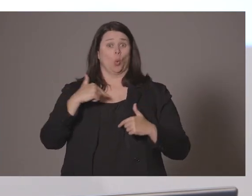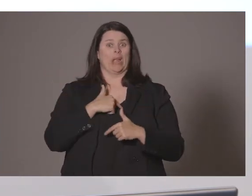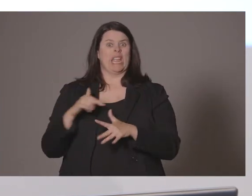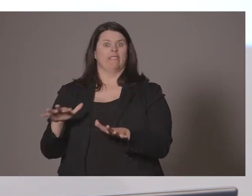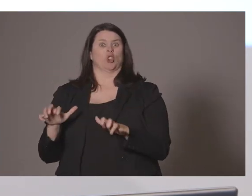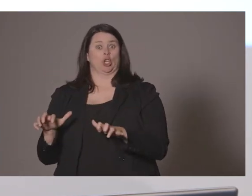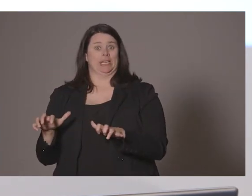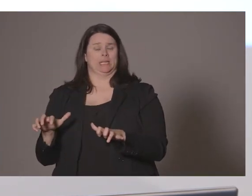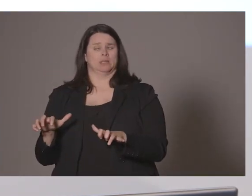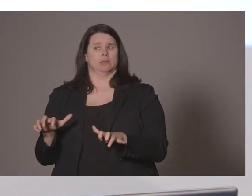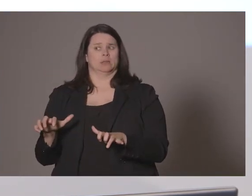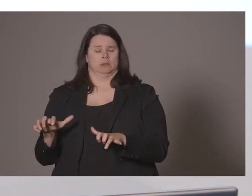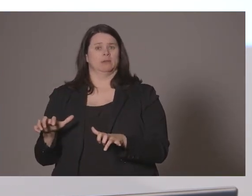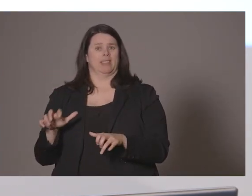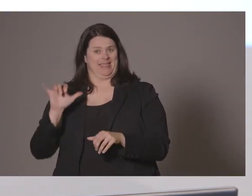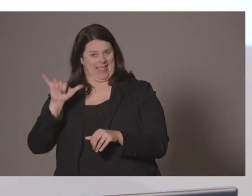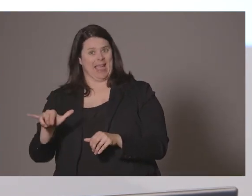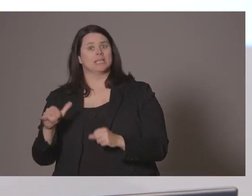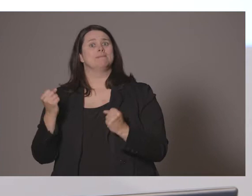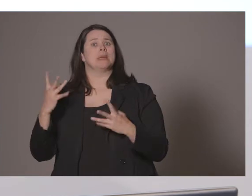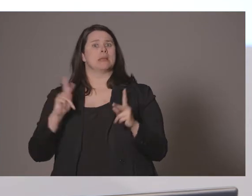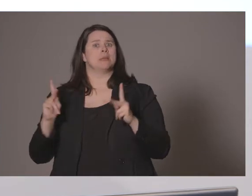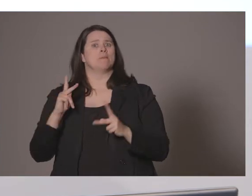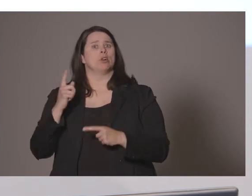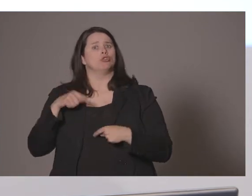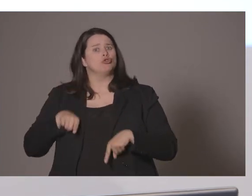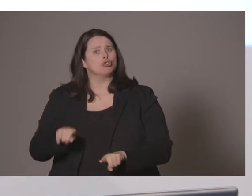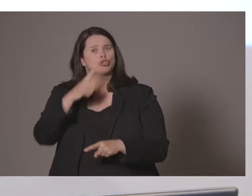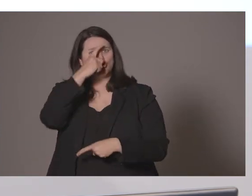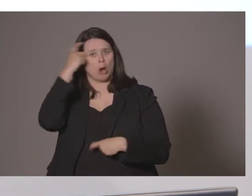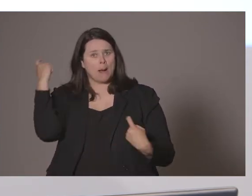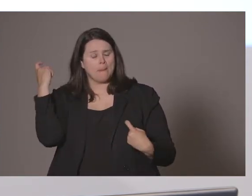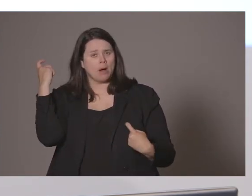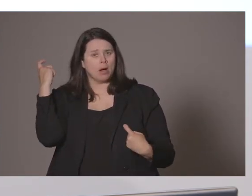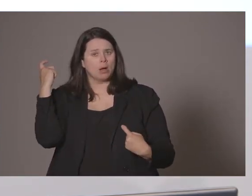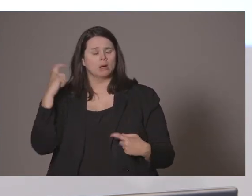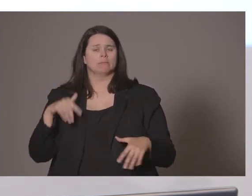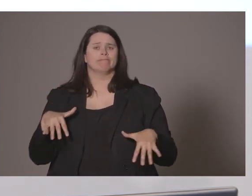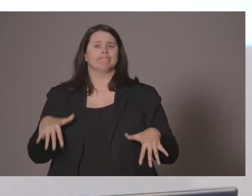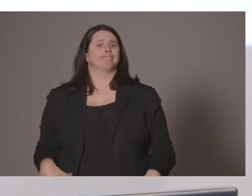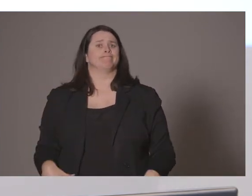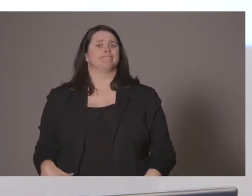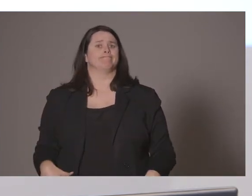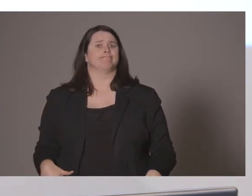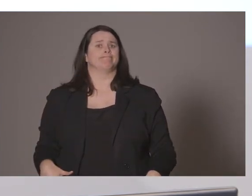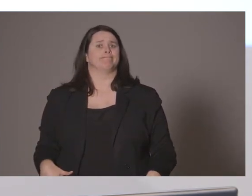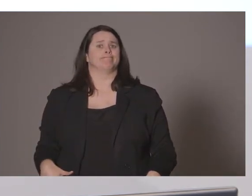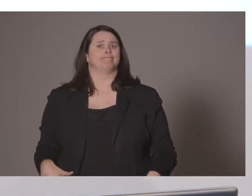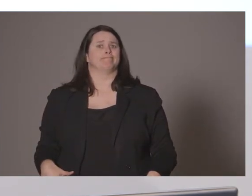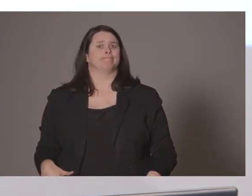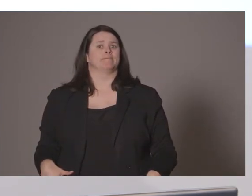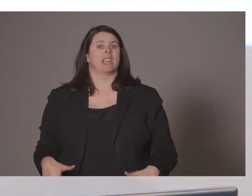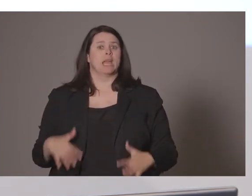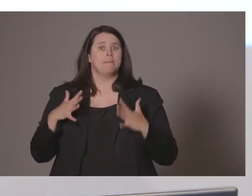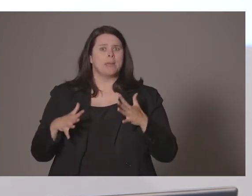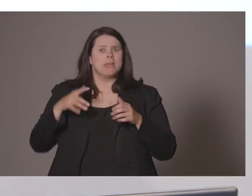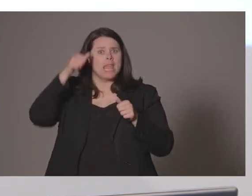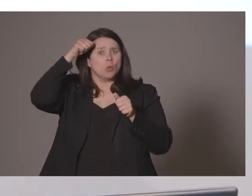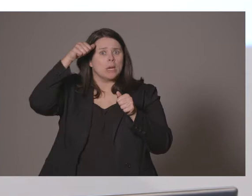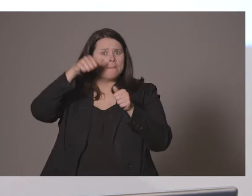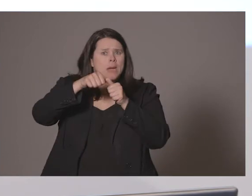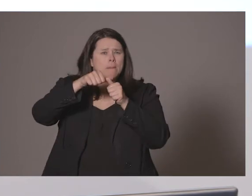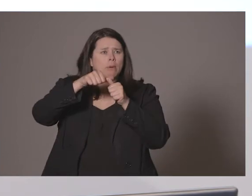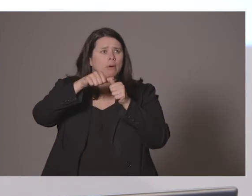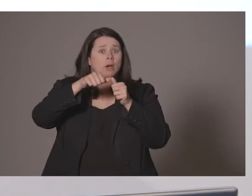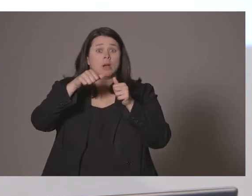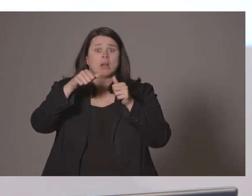in a freeze. That's why a lot of people in a trauma state might be able to recall precise details